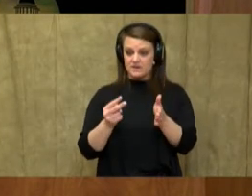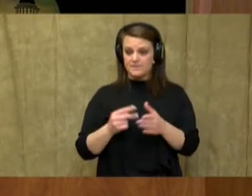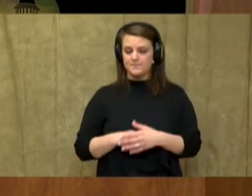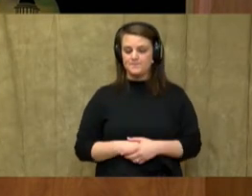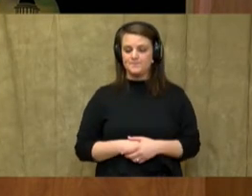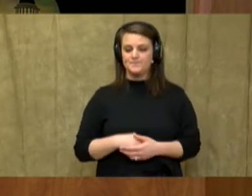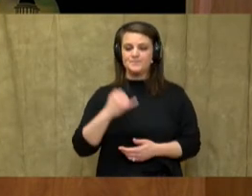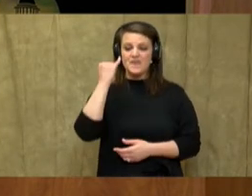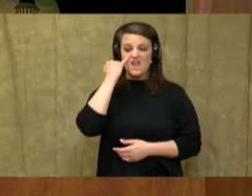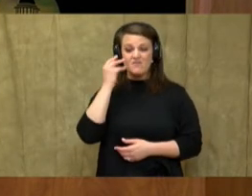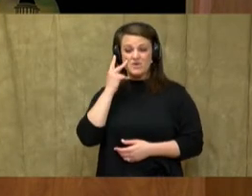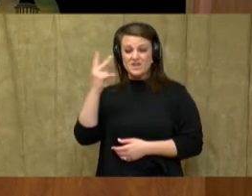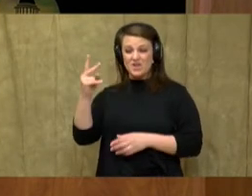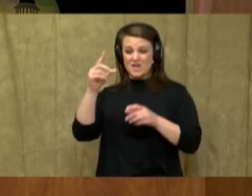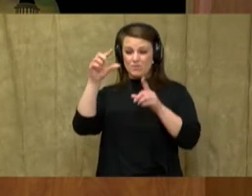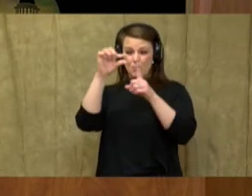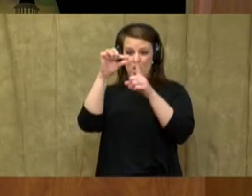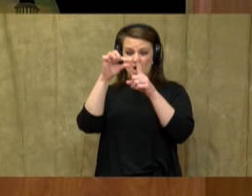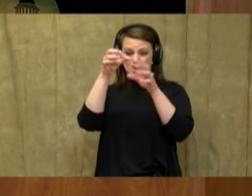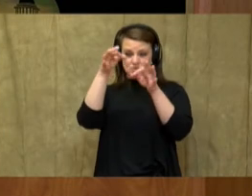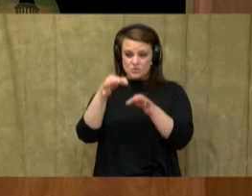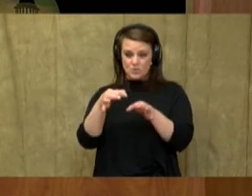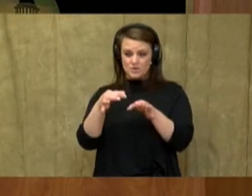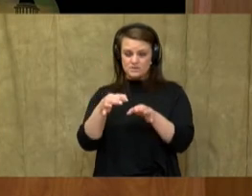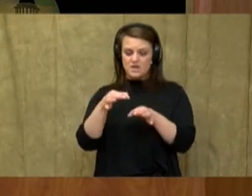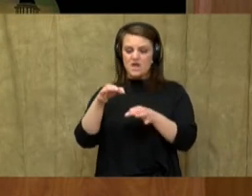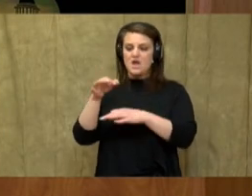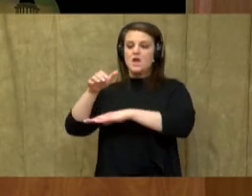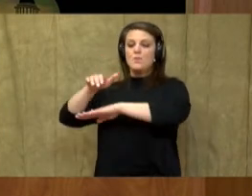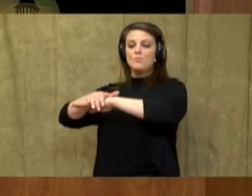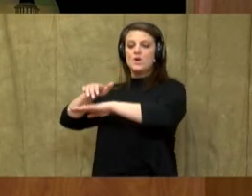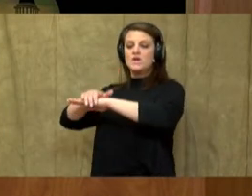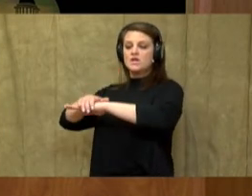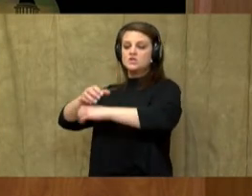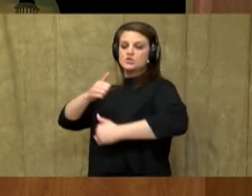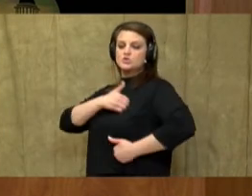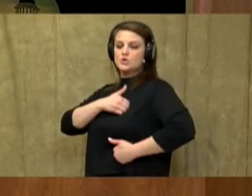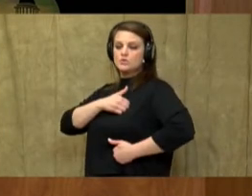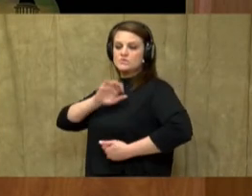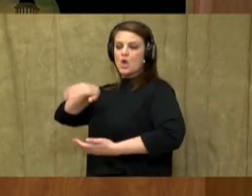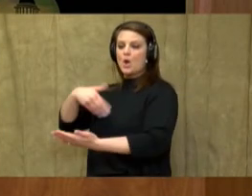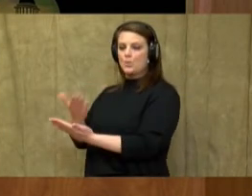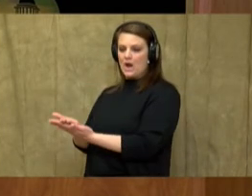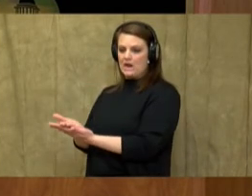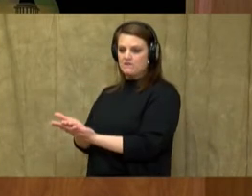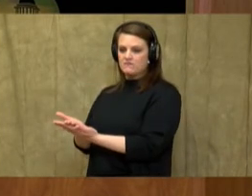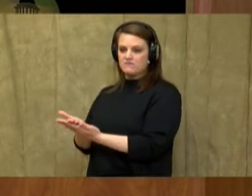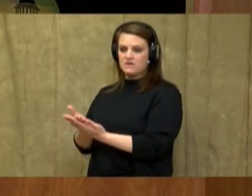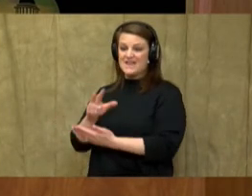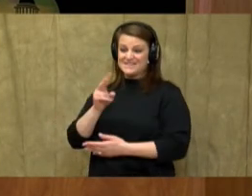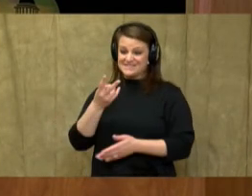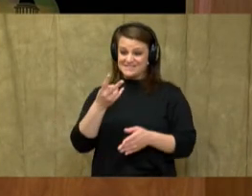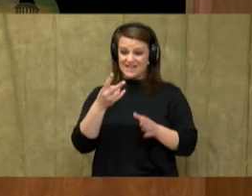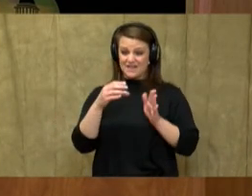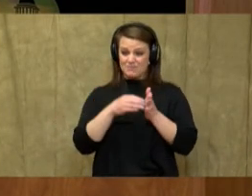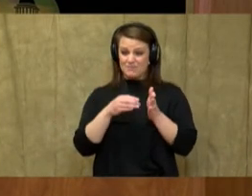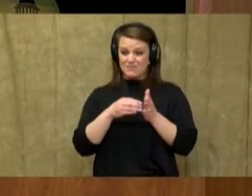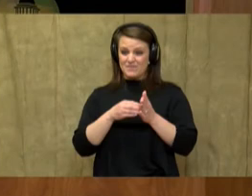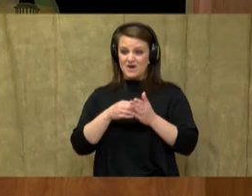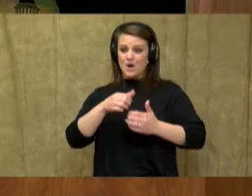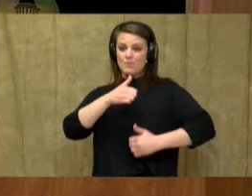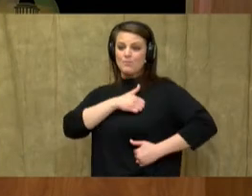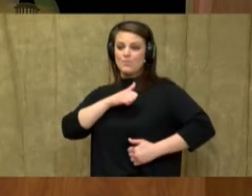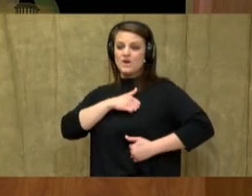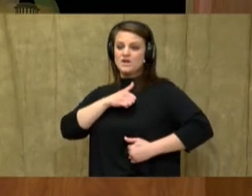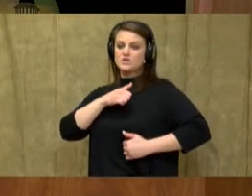if we look at the word choices, we have that the British troops arrived But in the second paragraph, it says the British troops